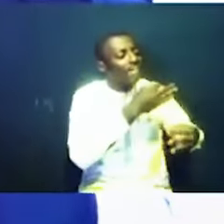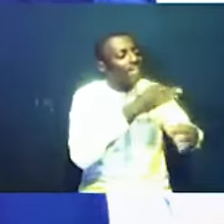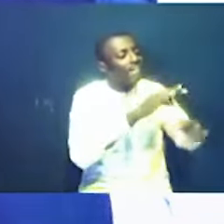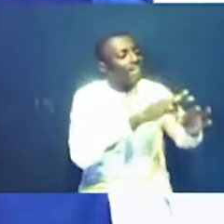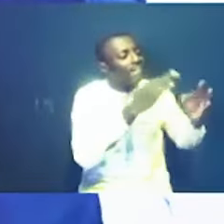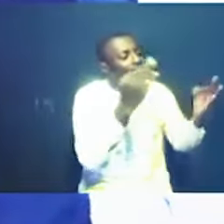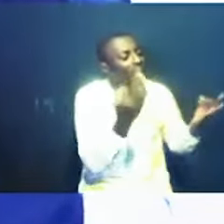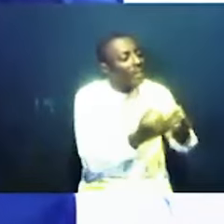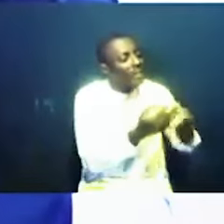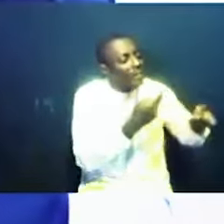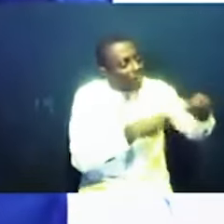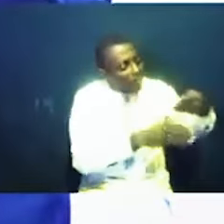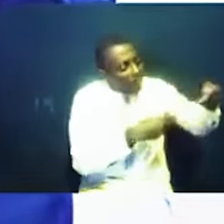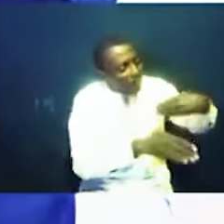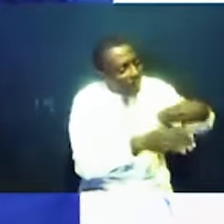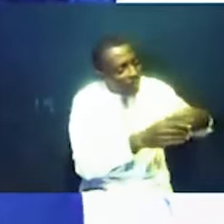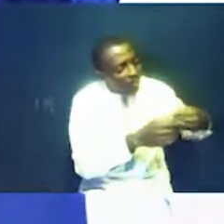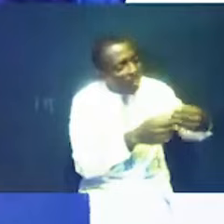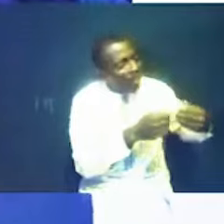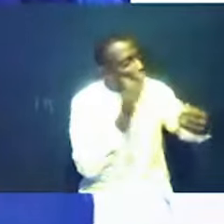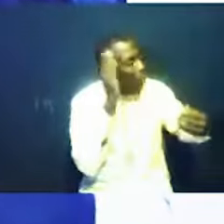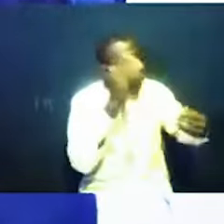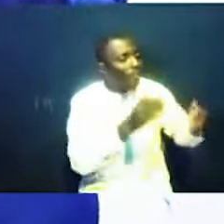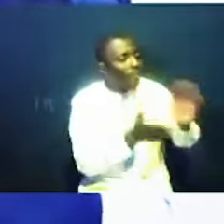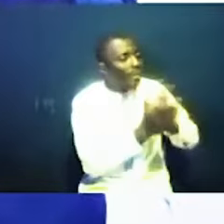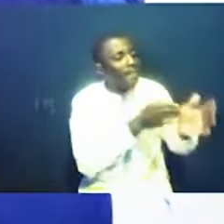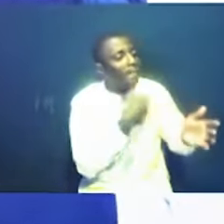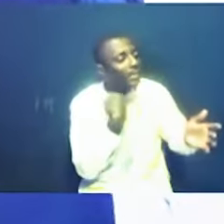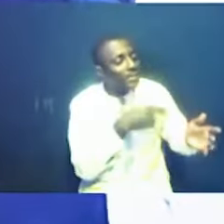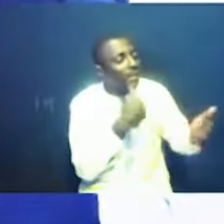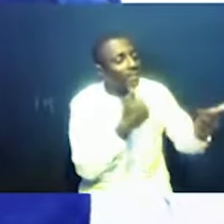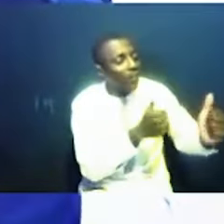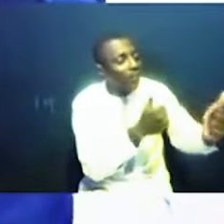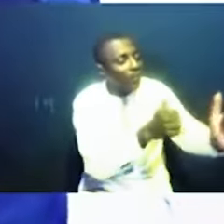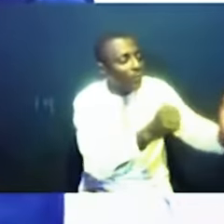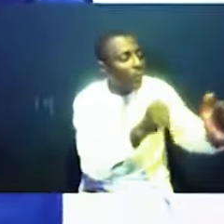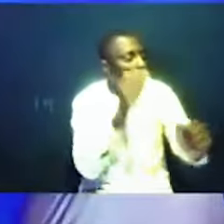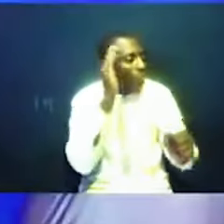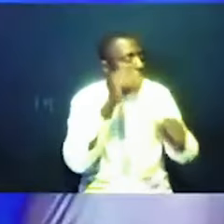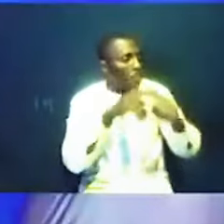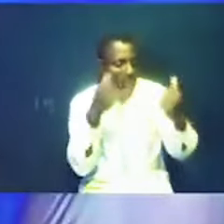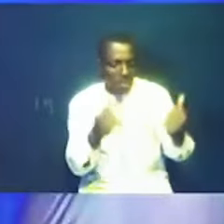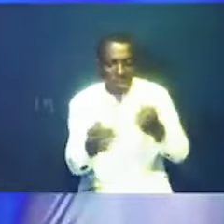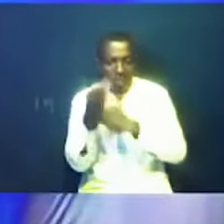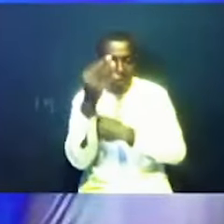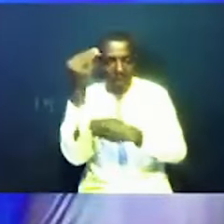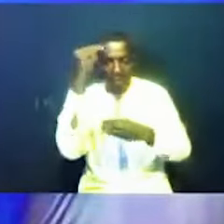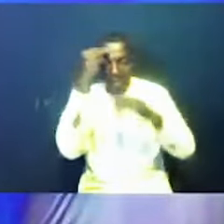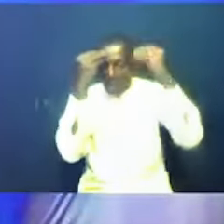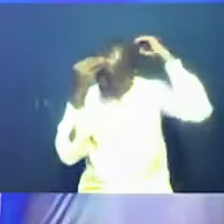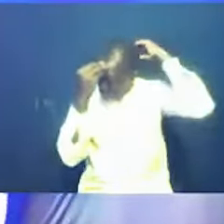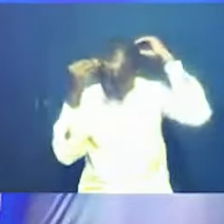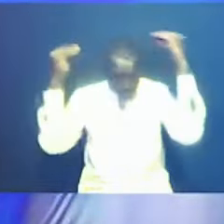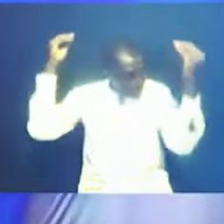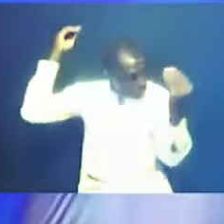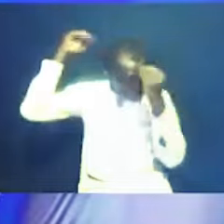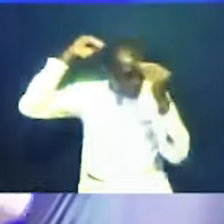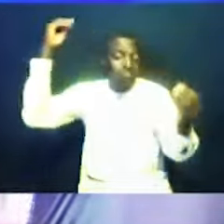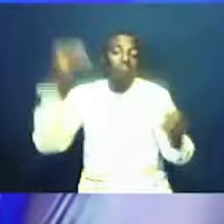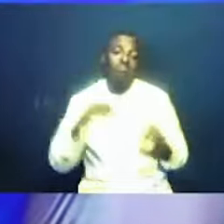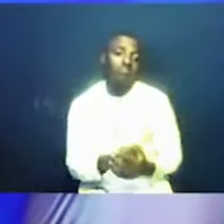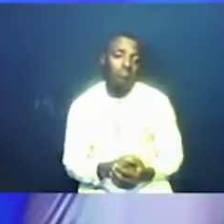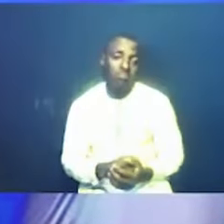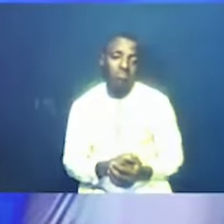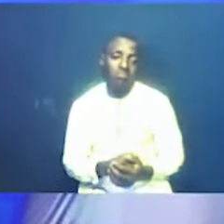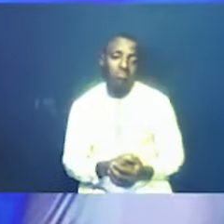he doesn't change his nature. On said your tear, no, but he changes his mind. Now so to miss his again, and no one